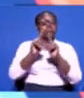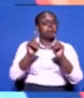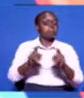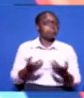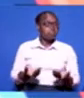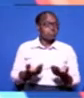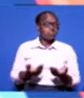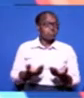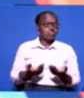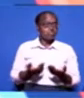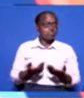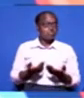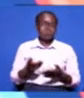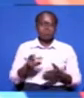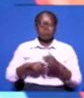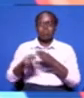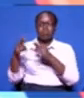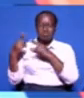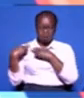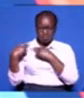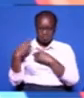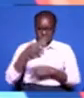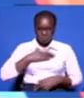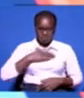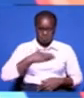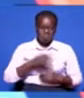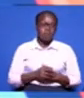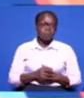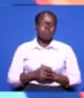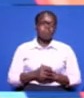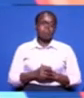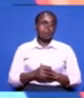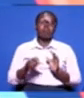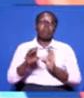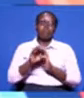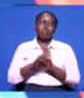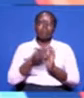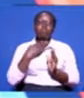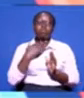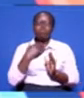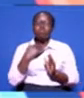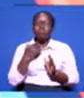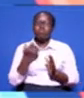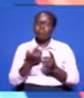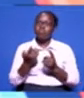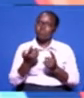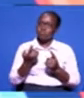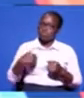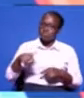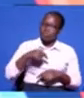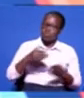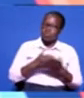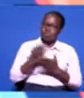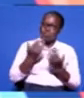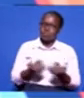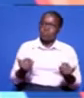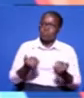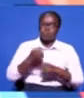It is our primary responsibility. Mm-hmm. And the Constitution demands it of us. Yeah. That we ensure children are in